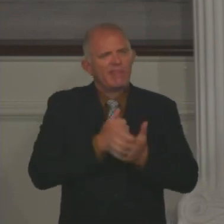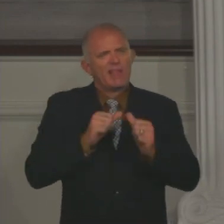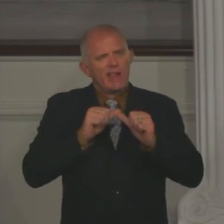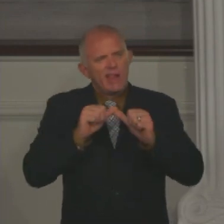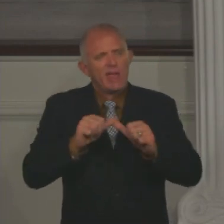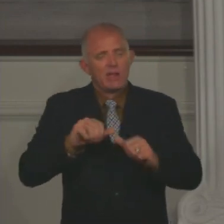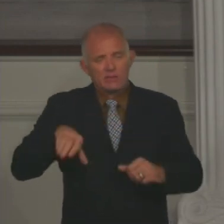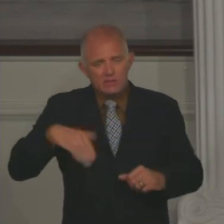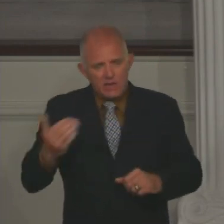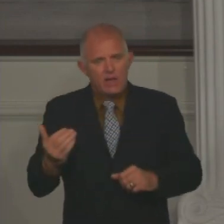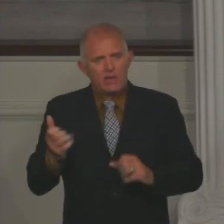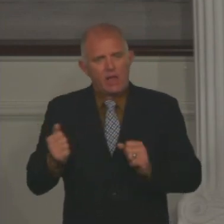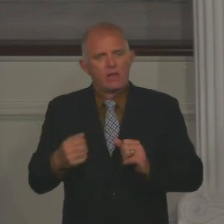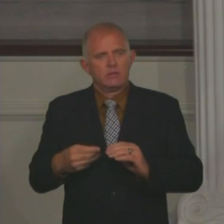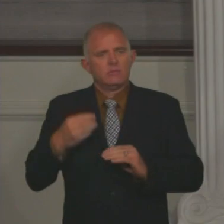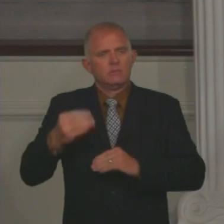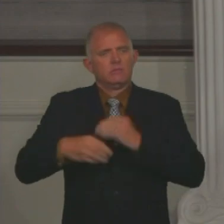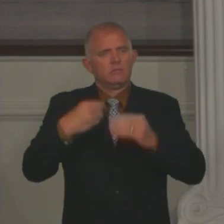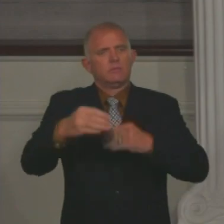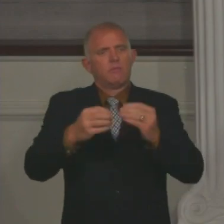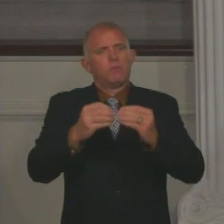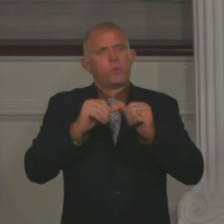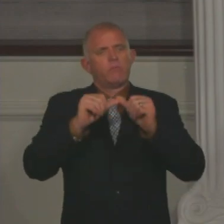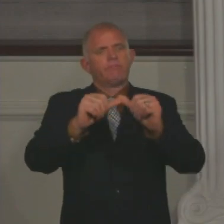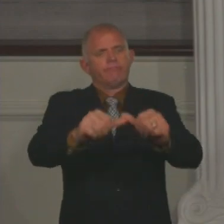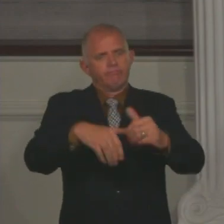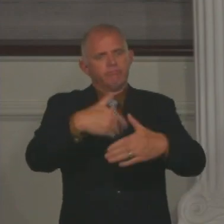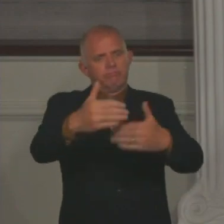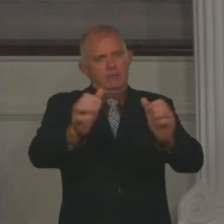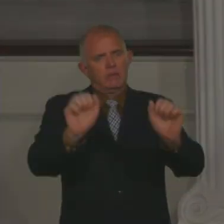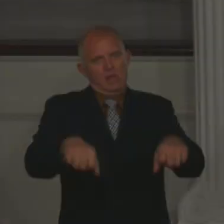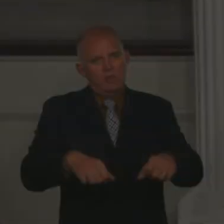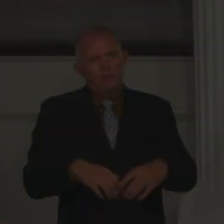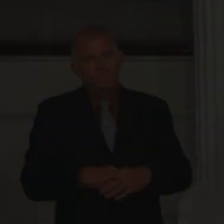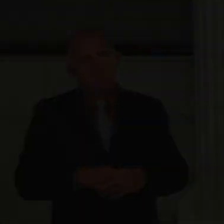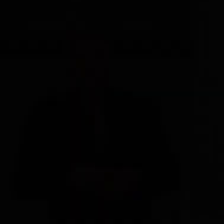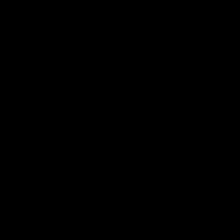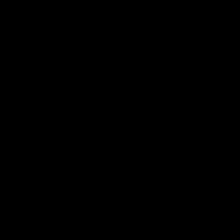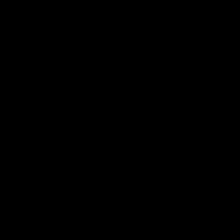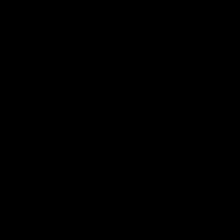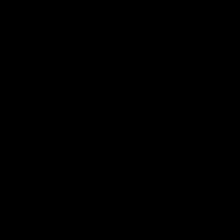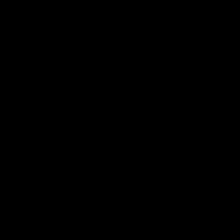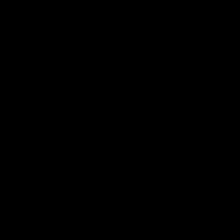Your life can be used to glorify God and bring countless people to Christ.